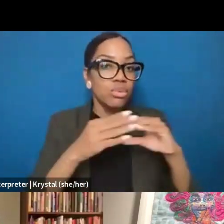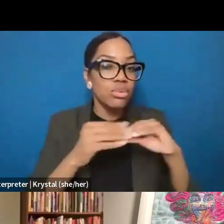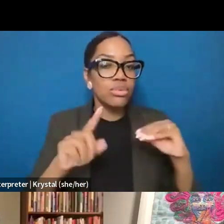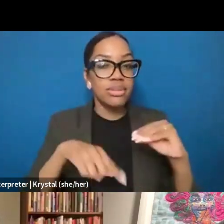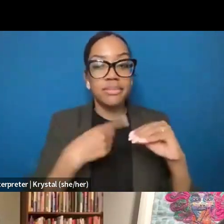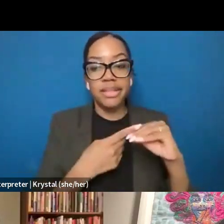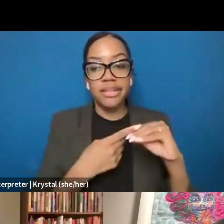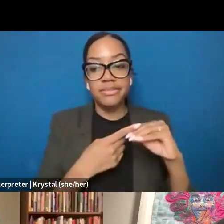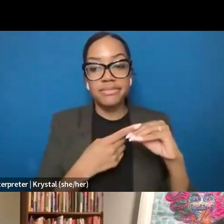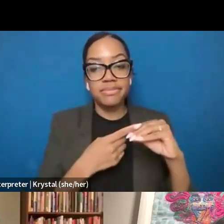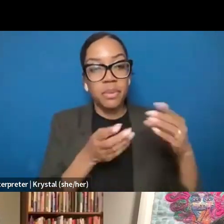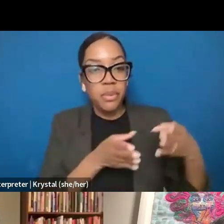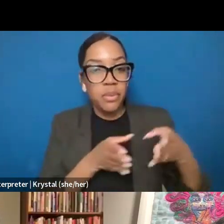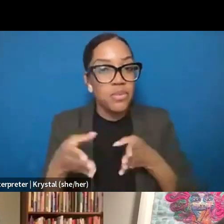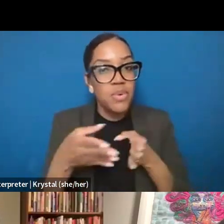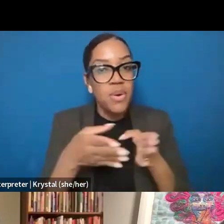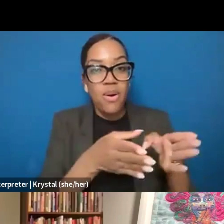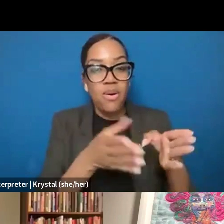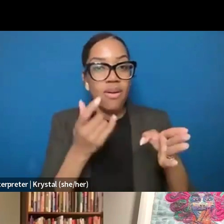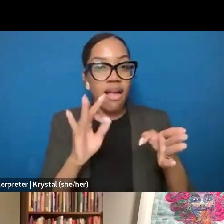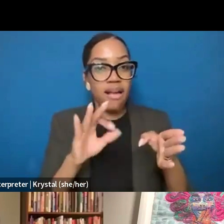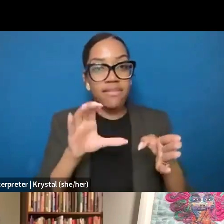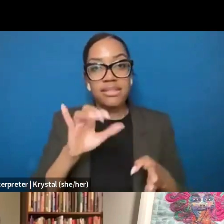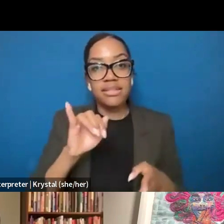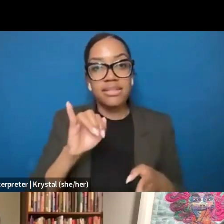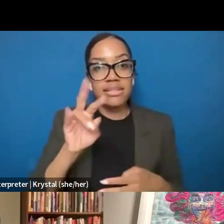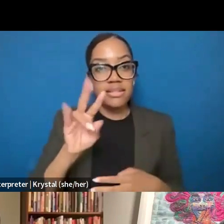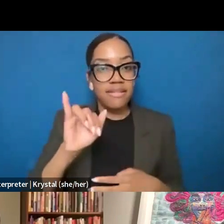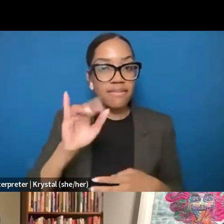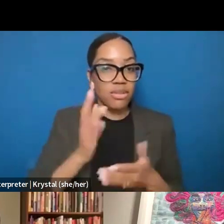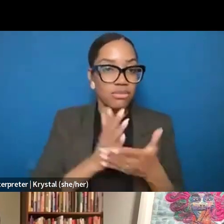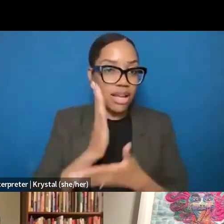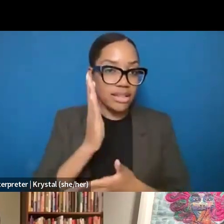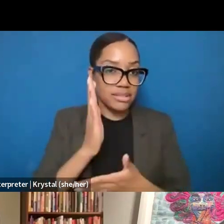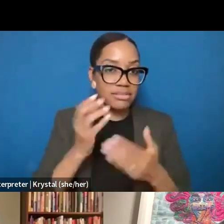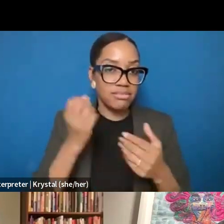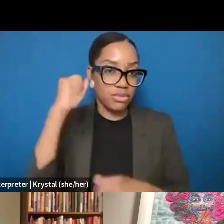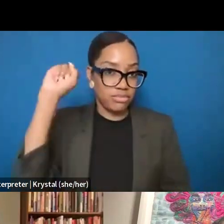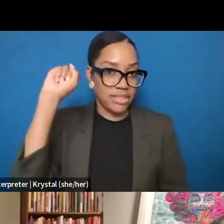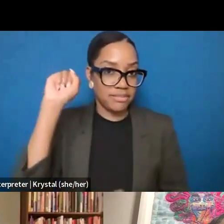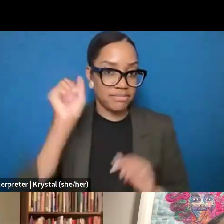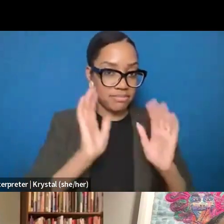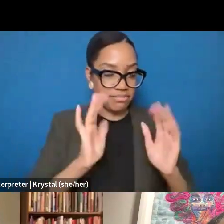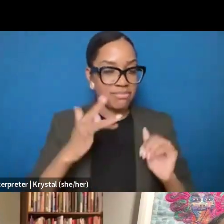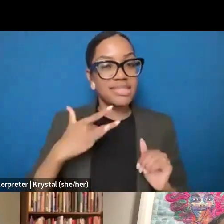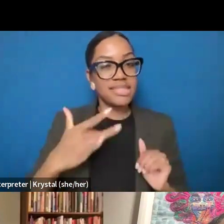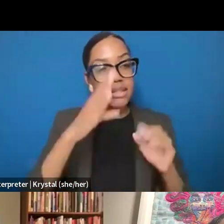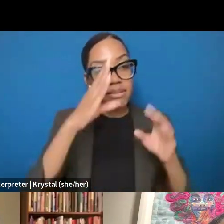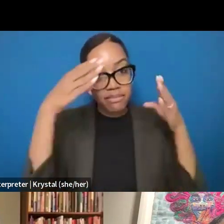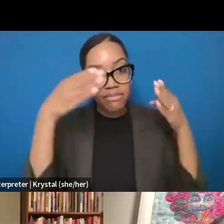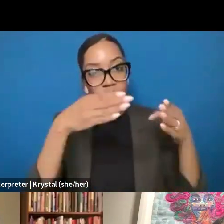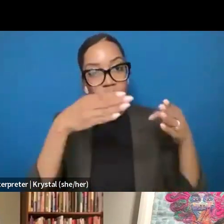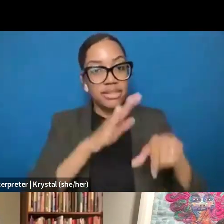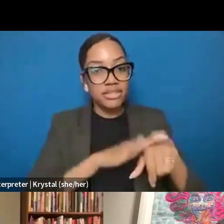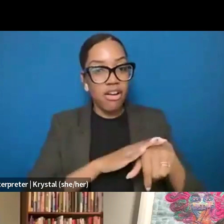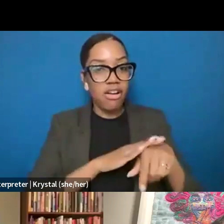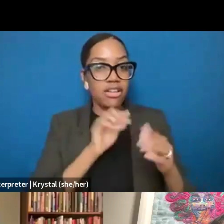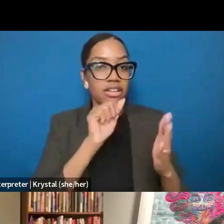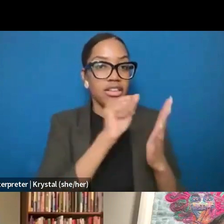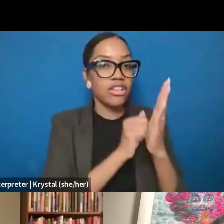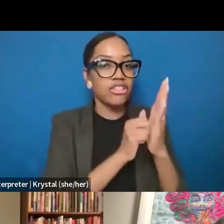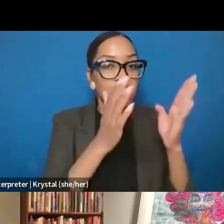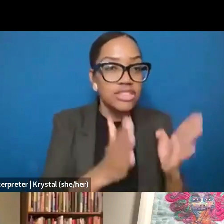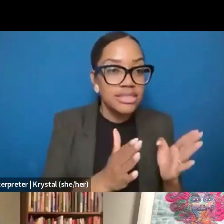to through the civil rights movement. And there's also that tends to focus on the story of attorneys